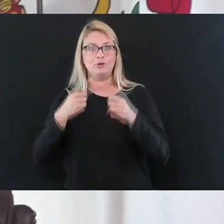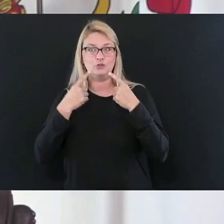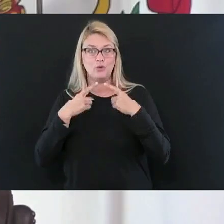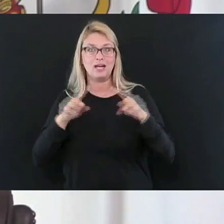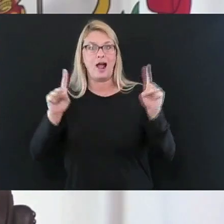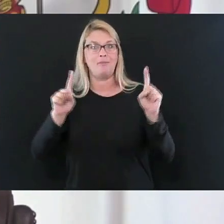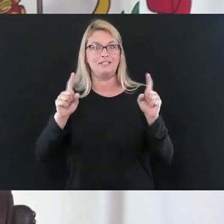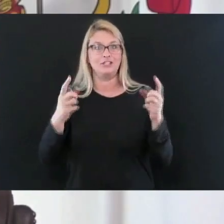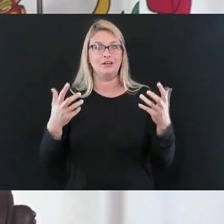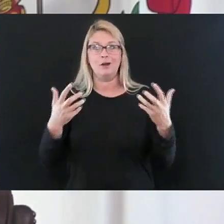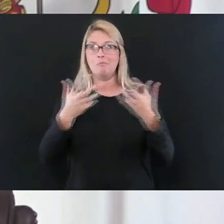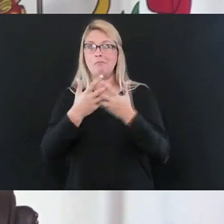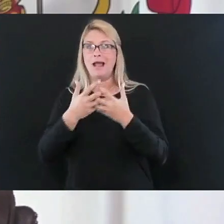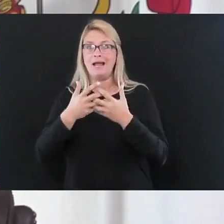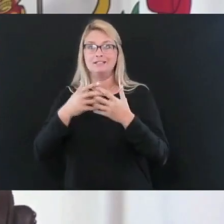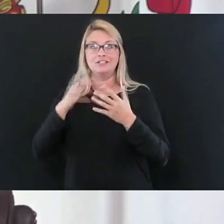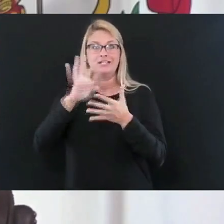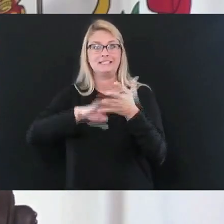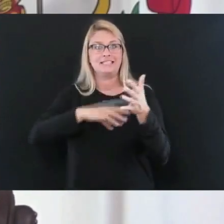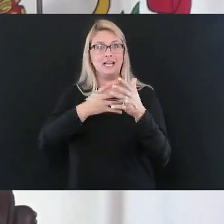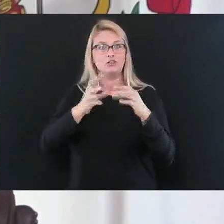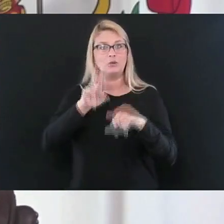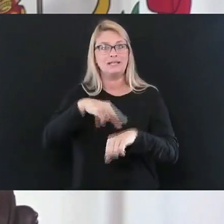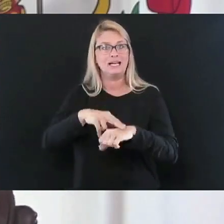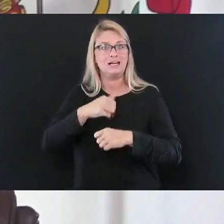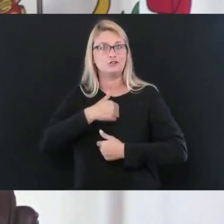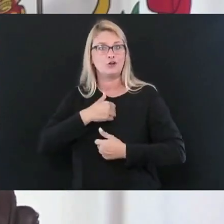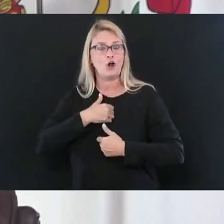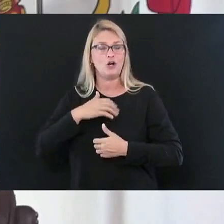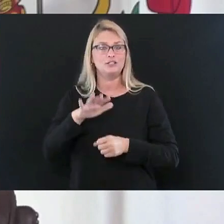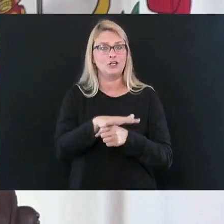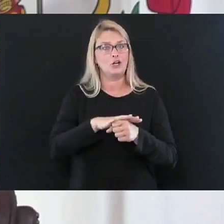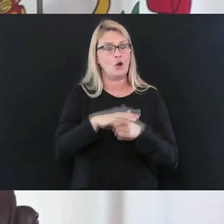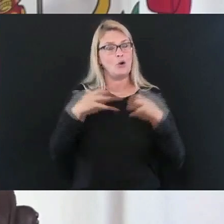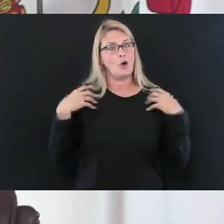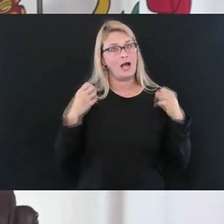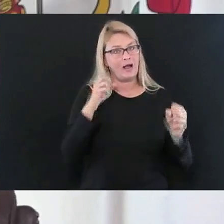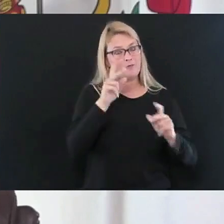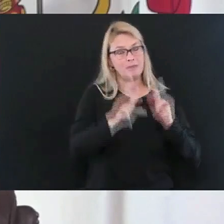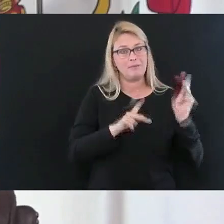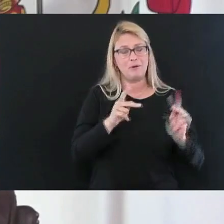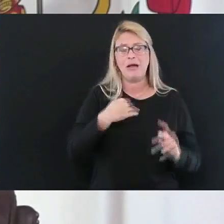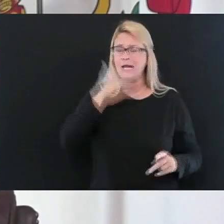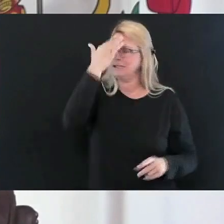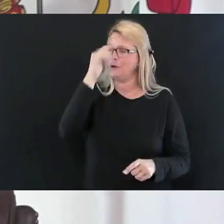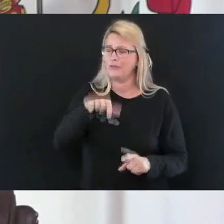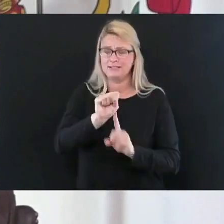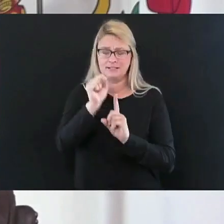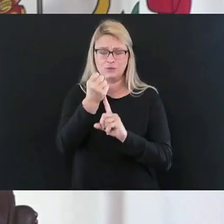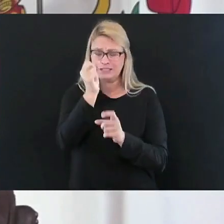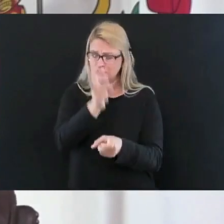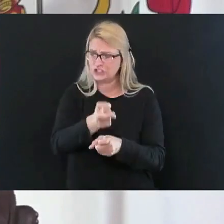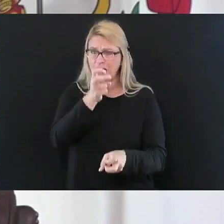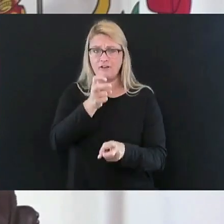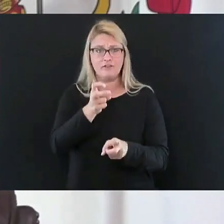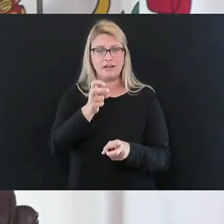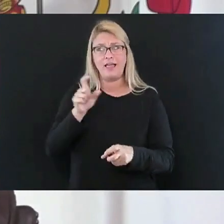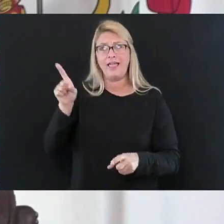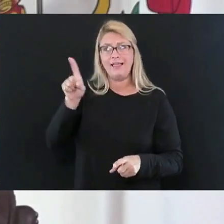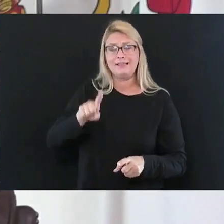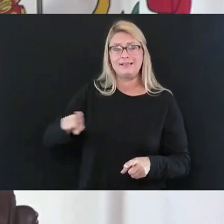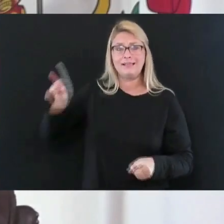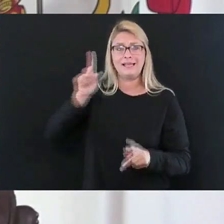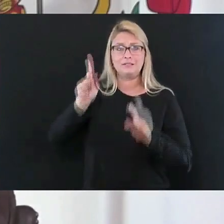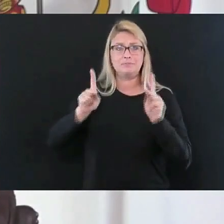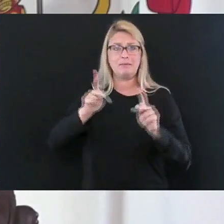National Guard and DHHR and the local health people. I mean, this is tough stuff, and they're running all over the place, and they're doing the very best